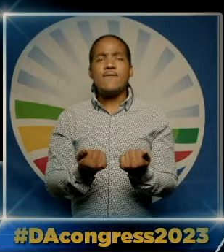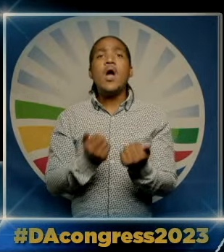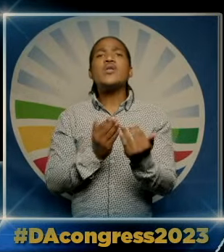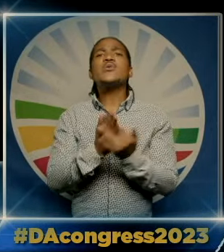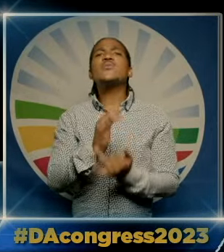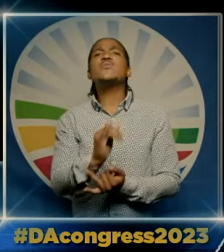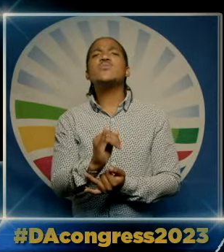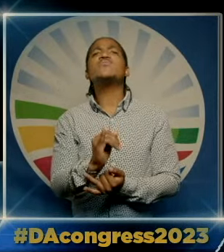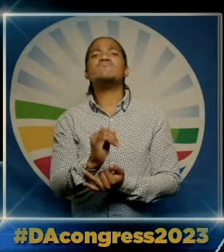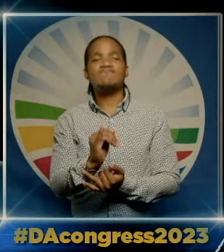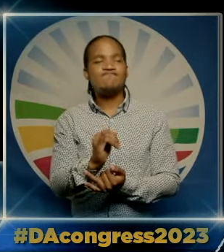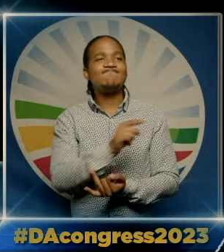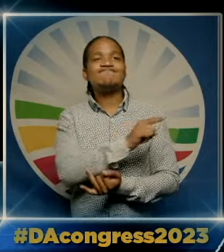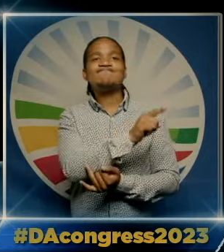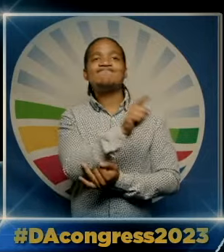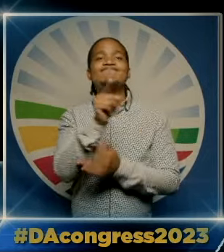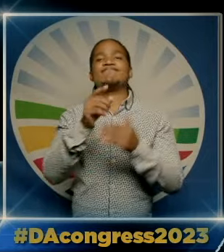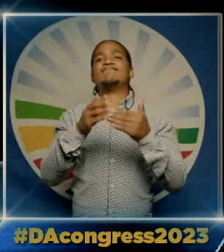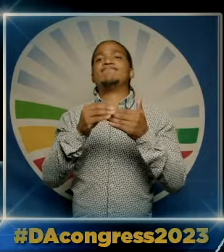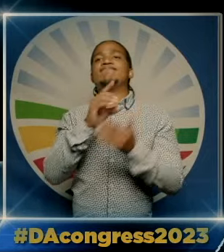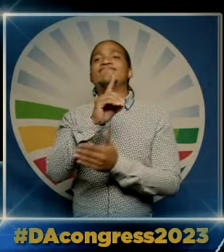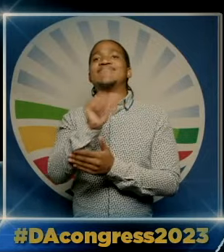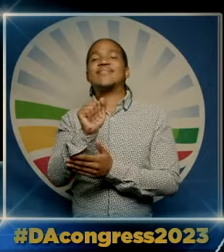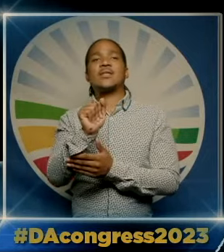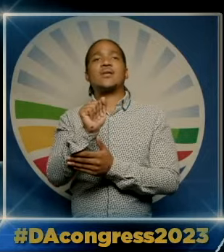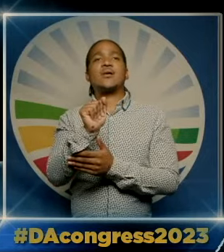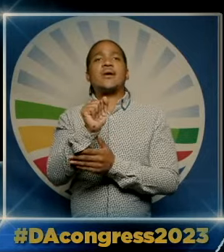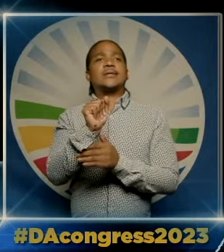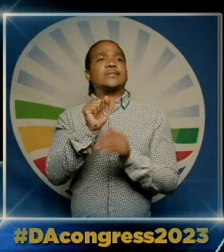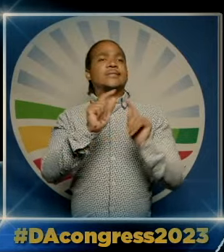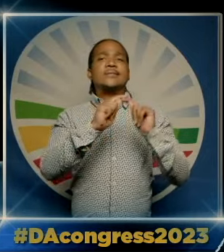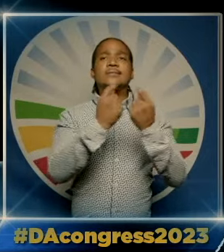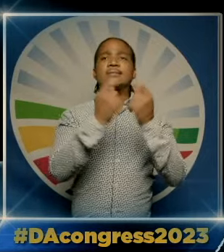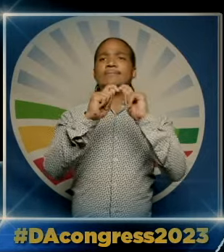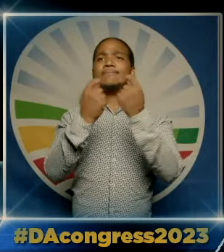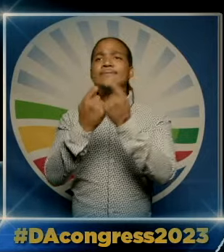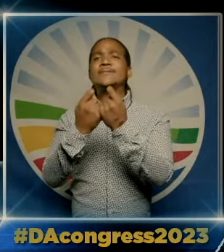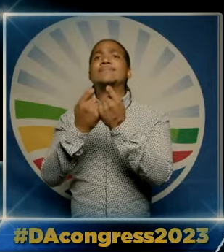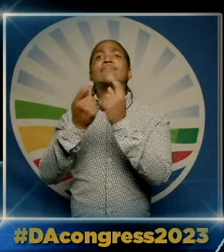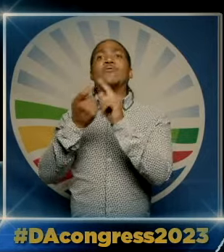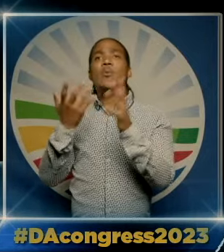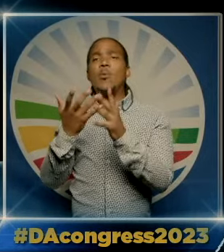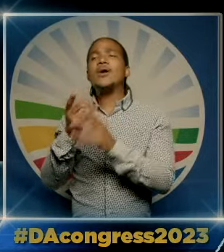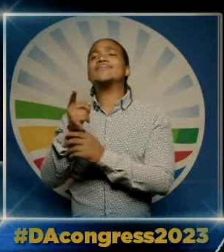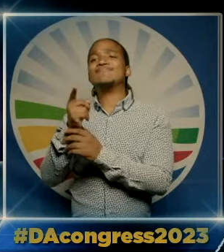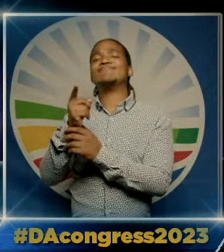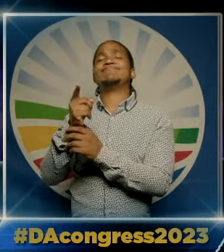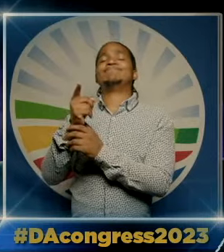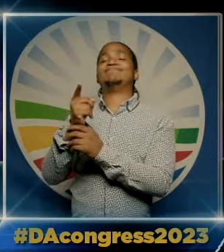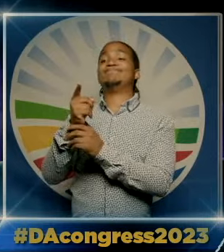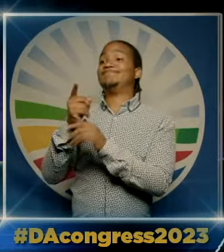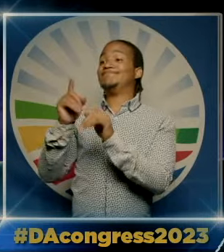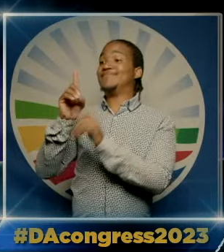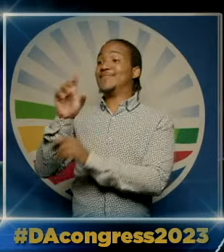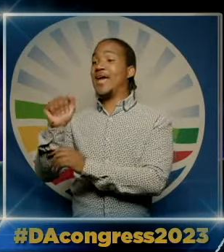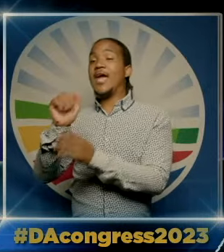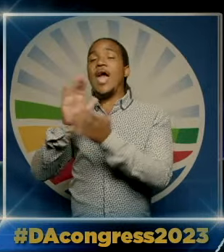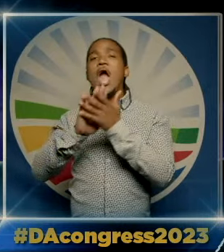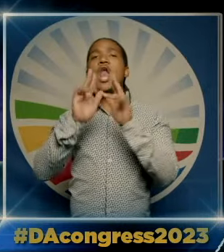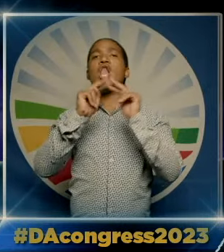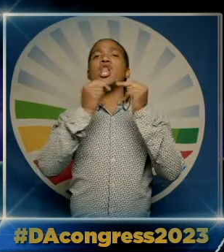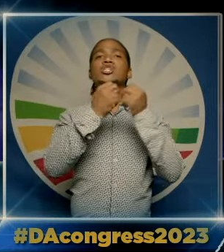dedicated, fresh, and competent team of public representatives, both in government and in opposition, in the National